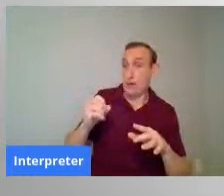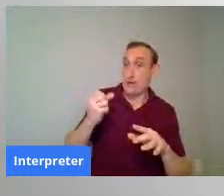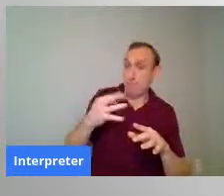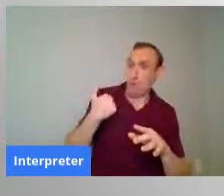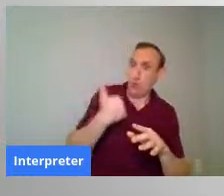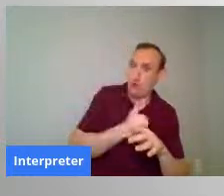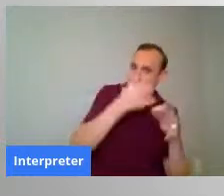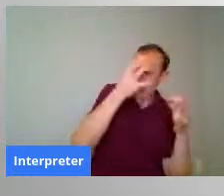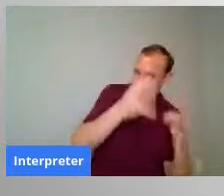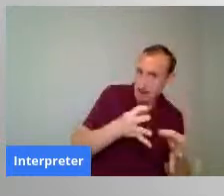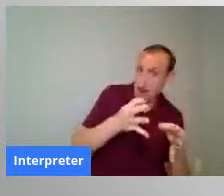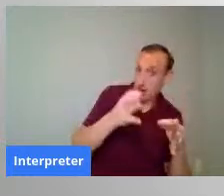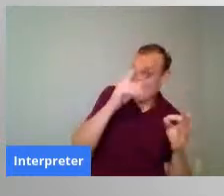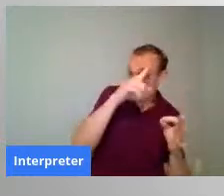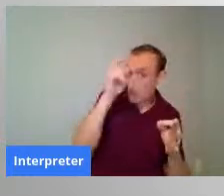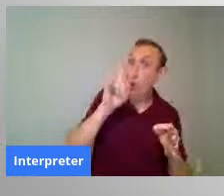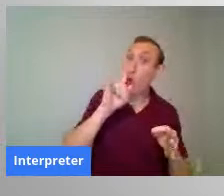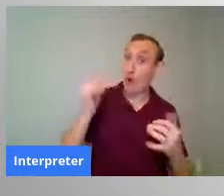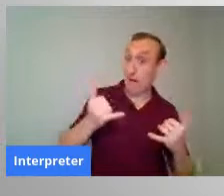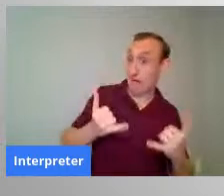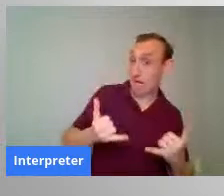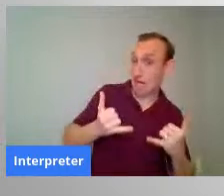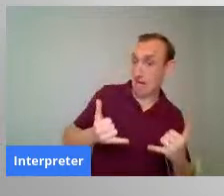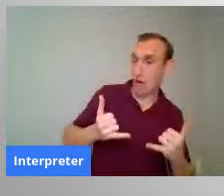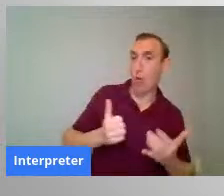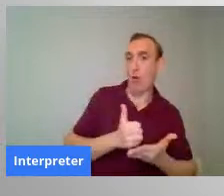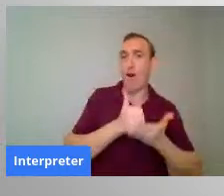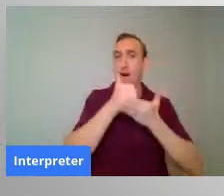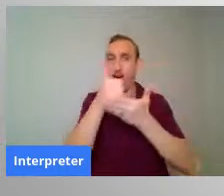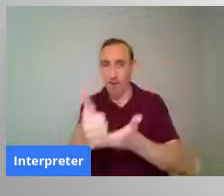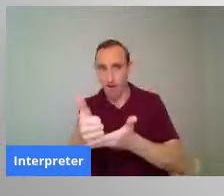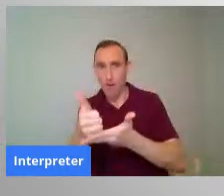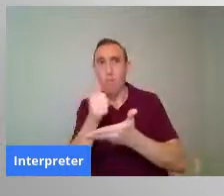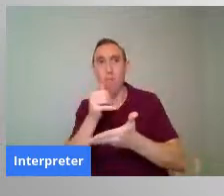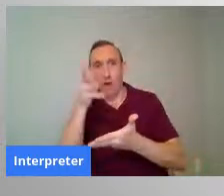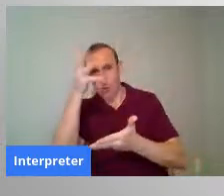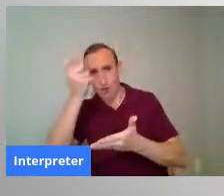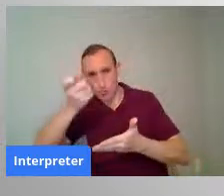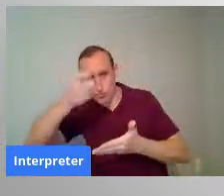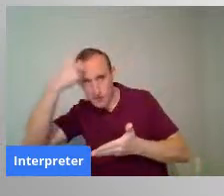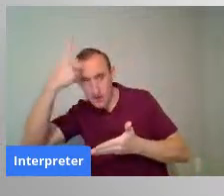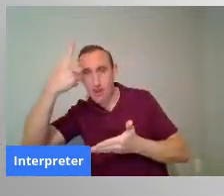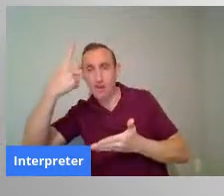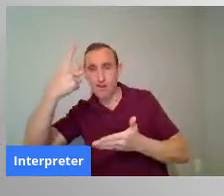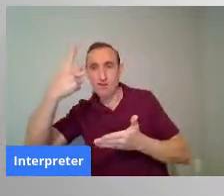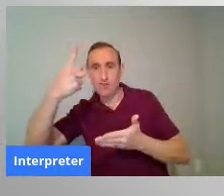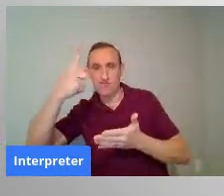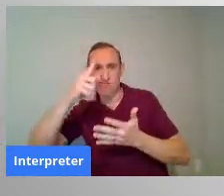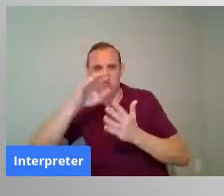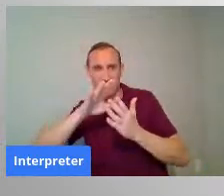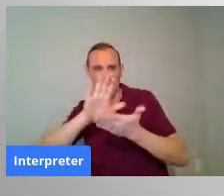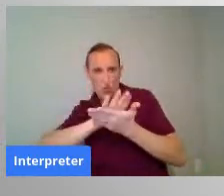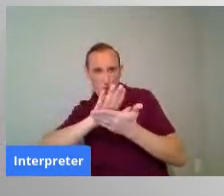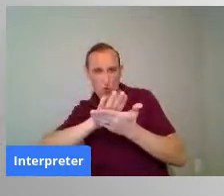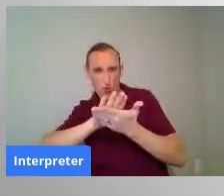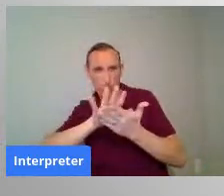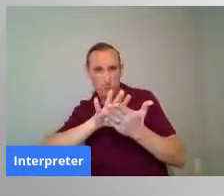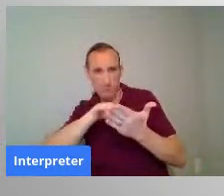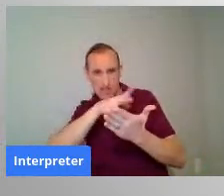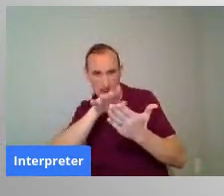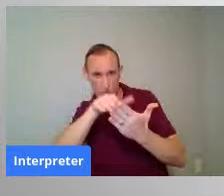a lot easier if parents know that they have these summer options coming up, and they can probably